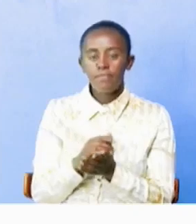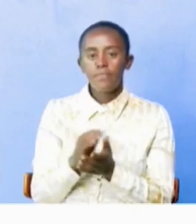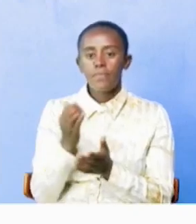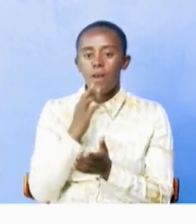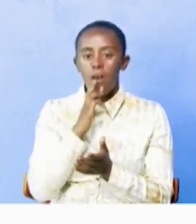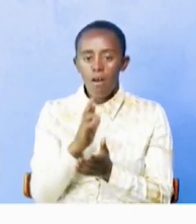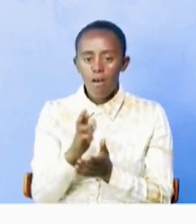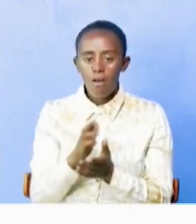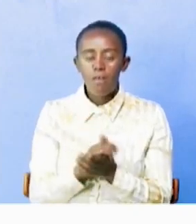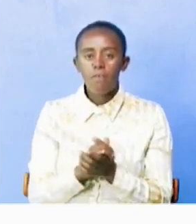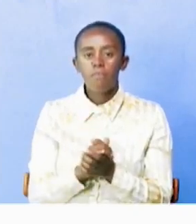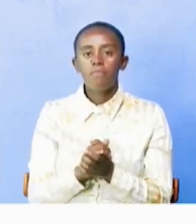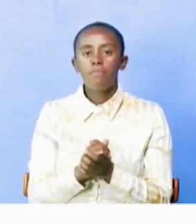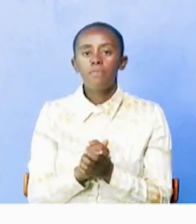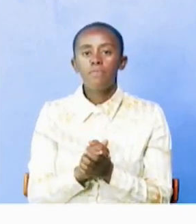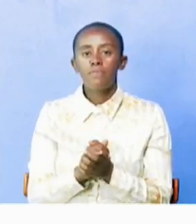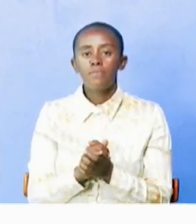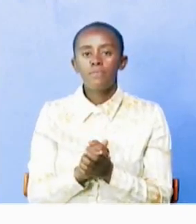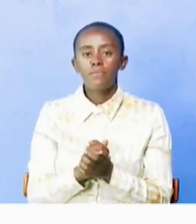are